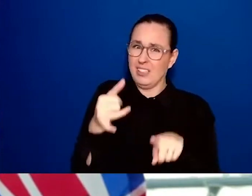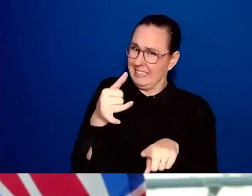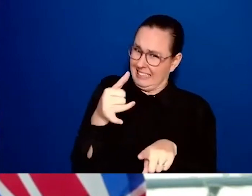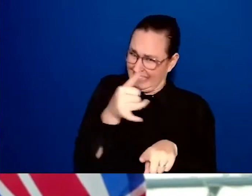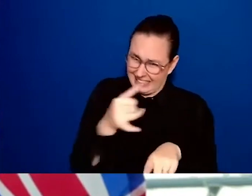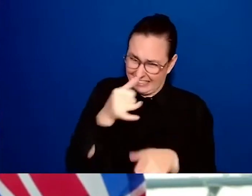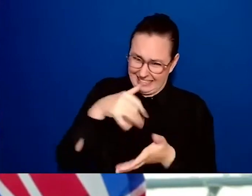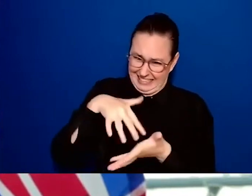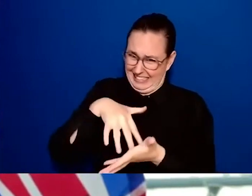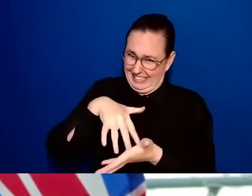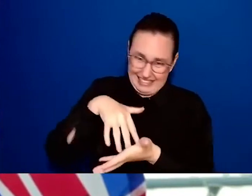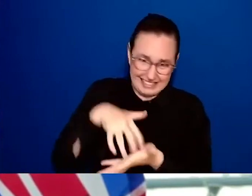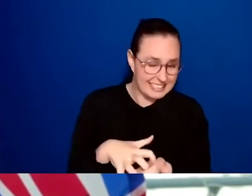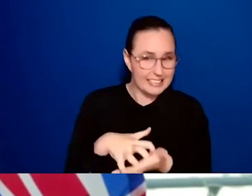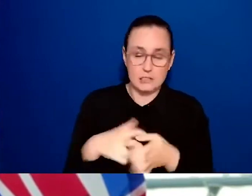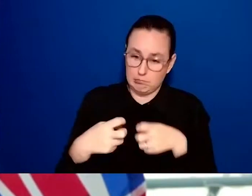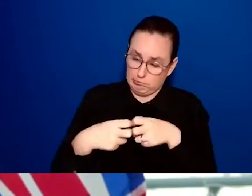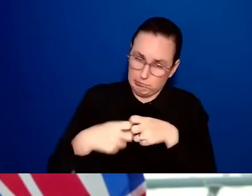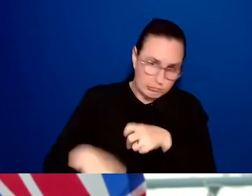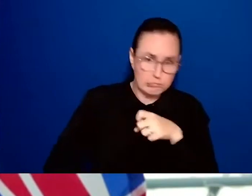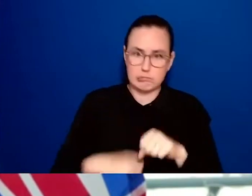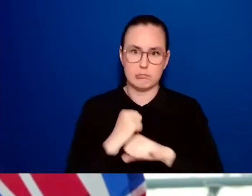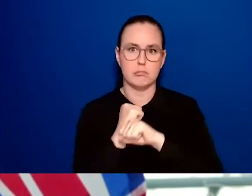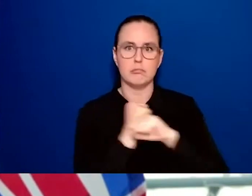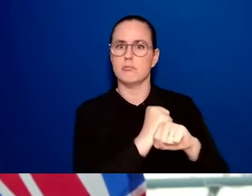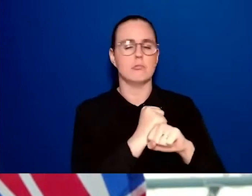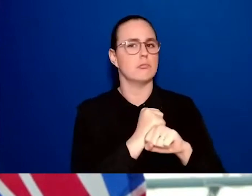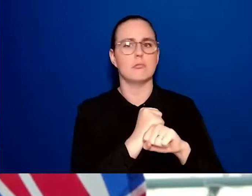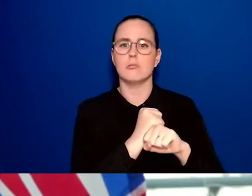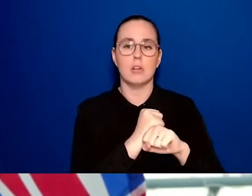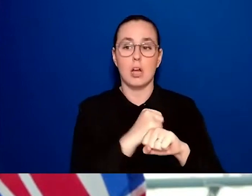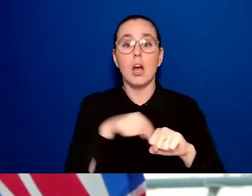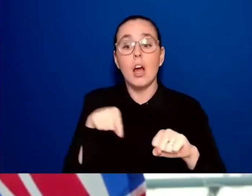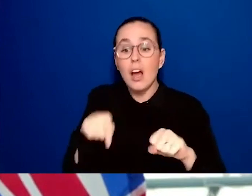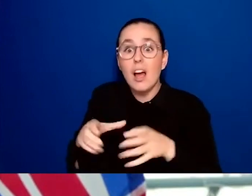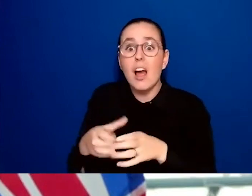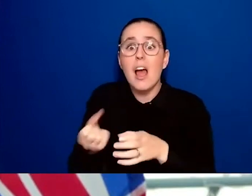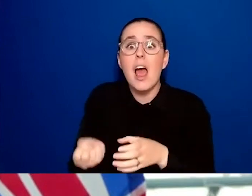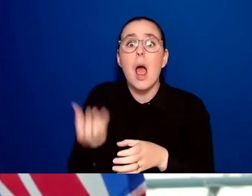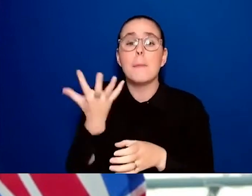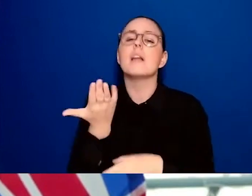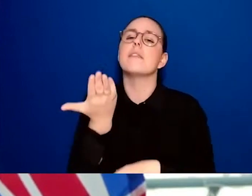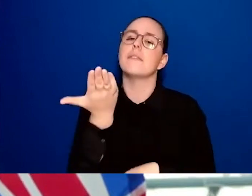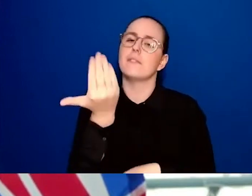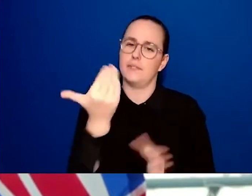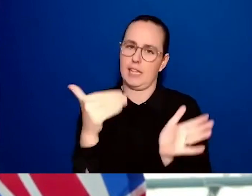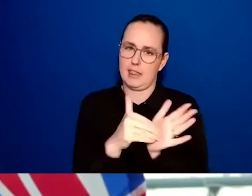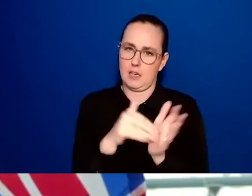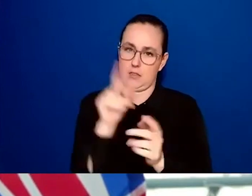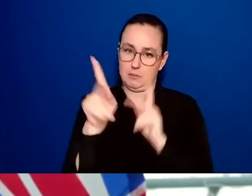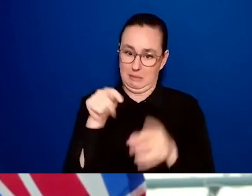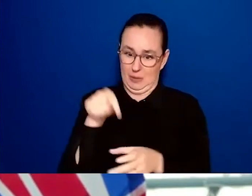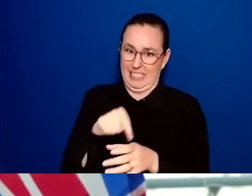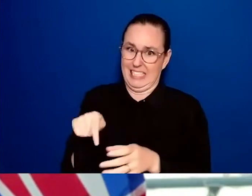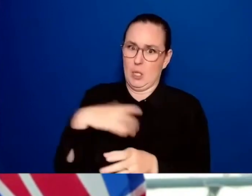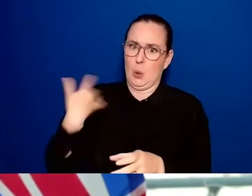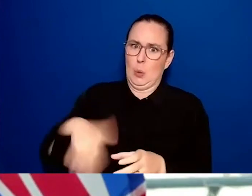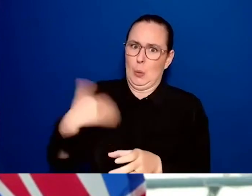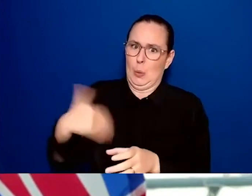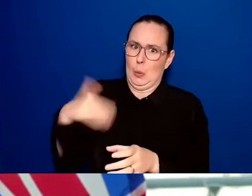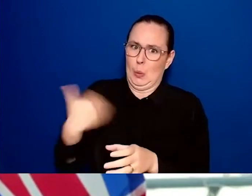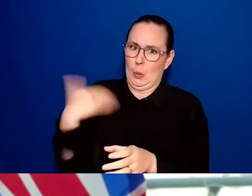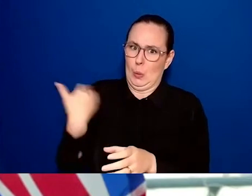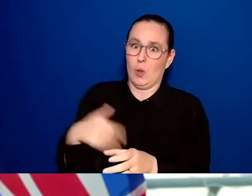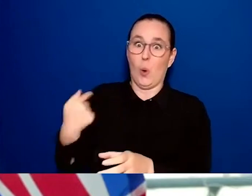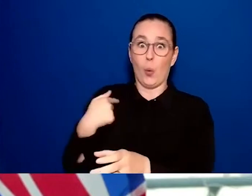about 15,000 people, and these are the people who will be receiving an invitation this week to